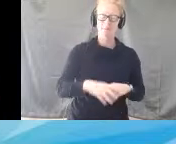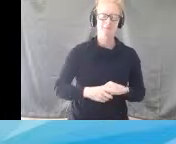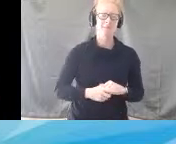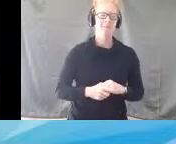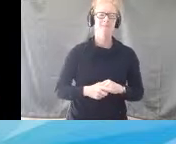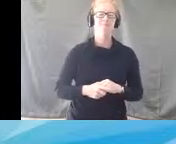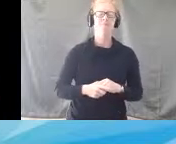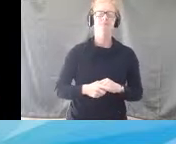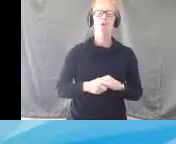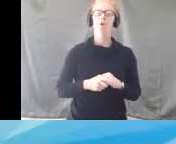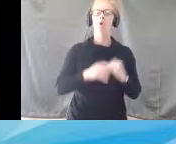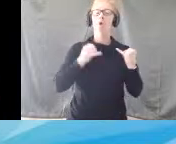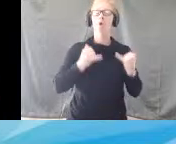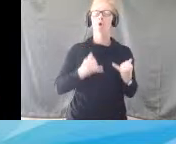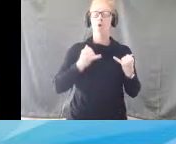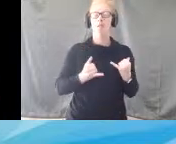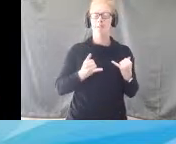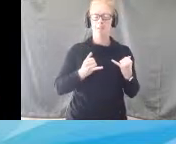current bridge height is